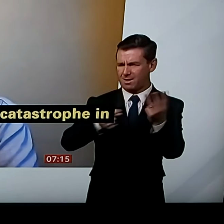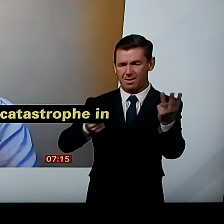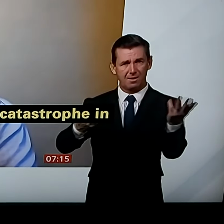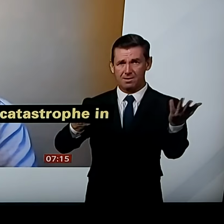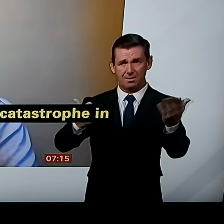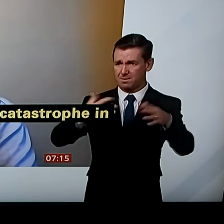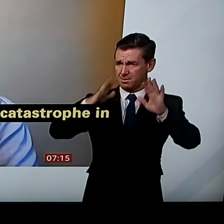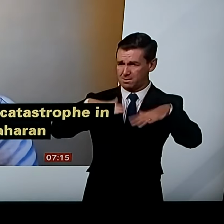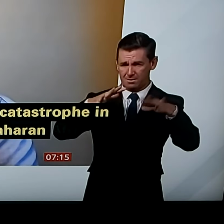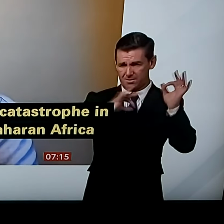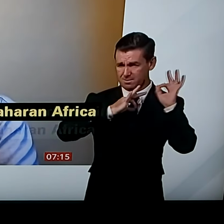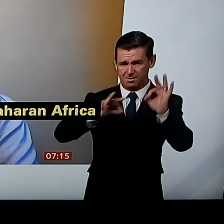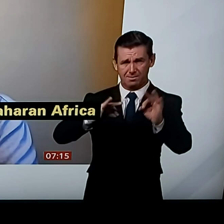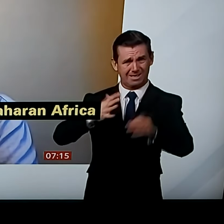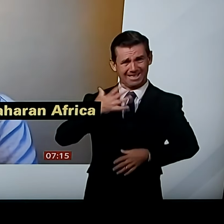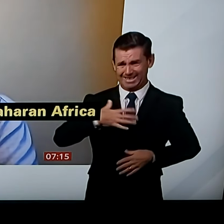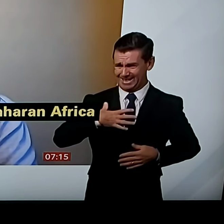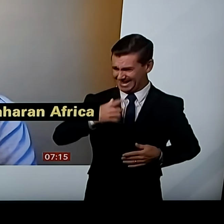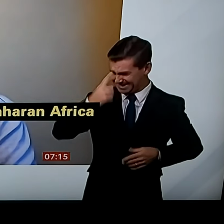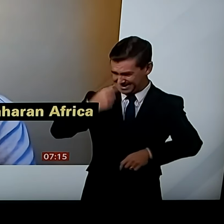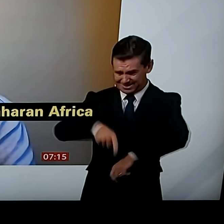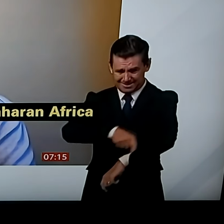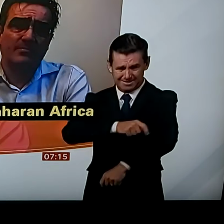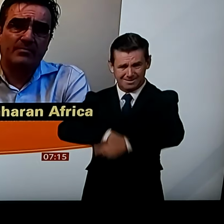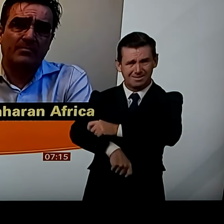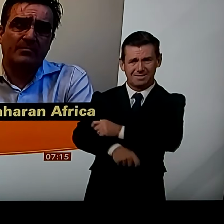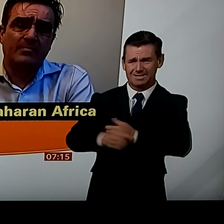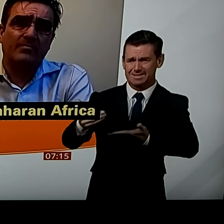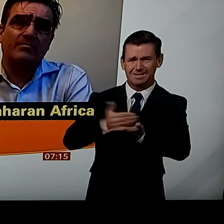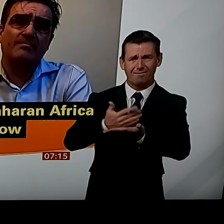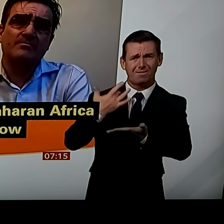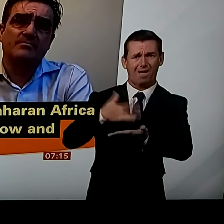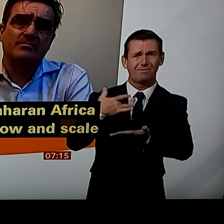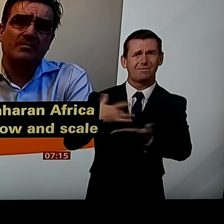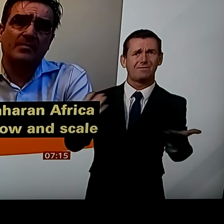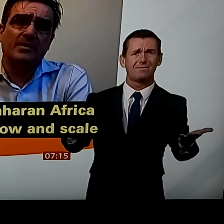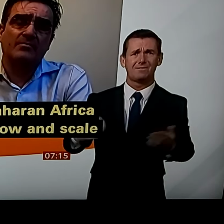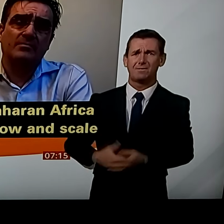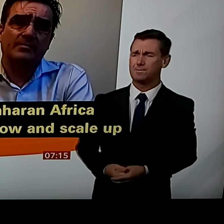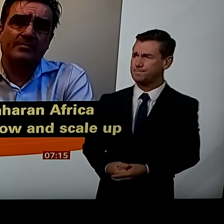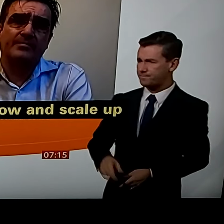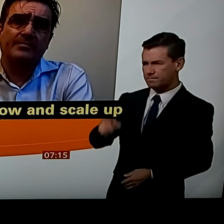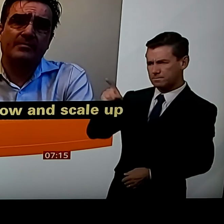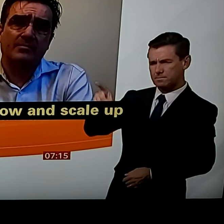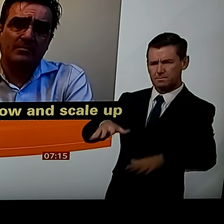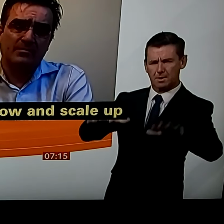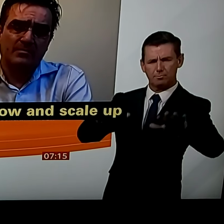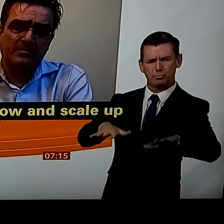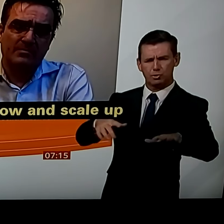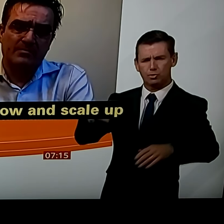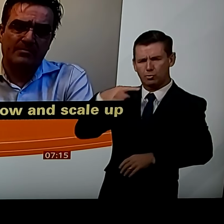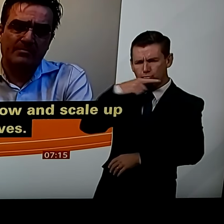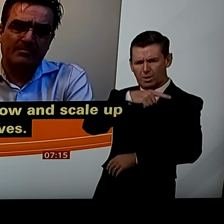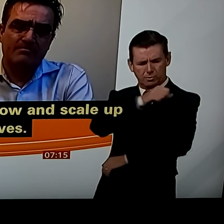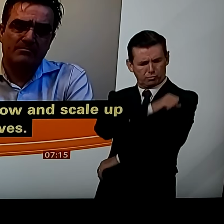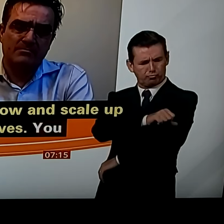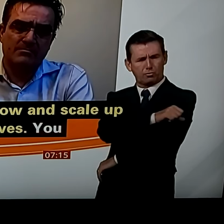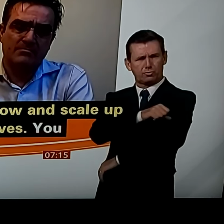now our action to save lives. You couldn't put in the British Red Cross and see the public and international organisation, but